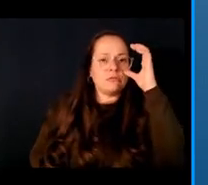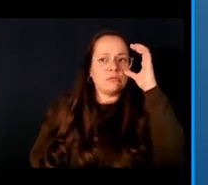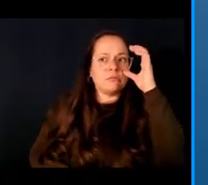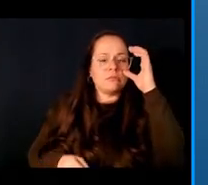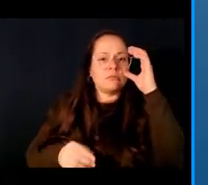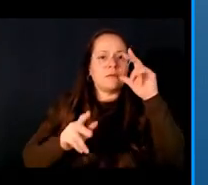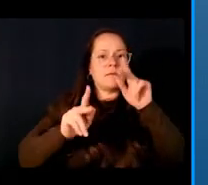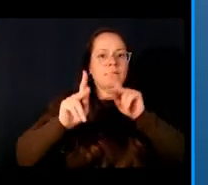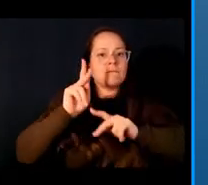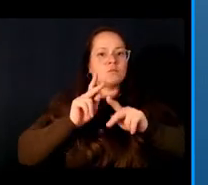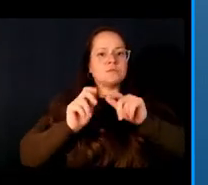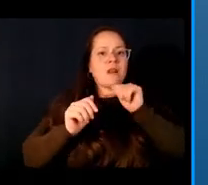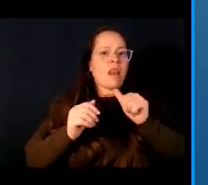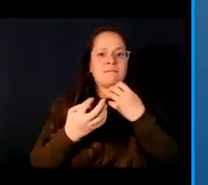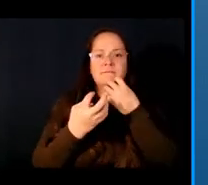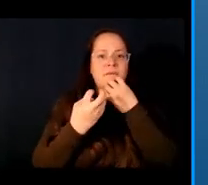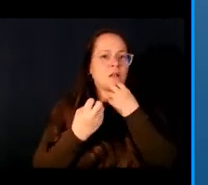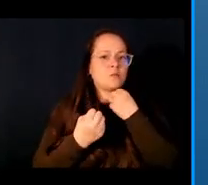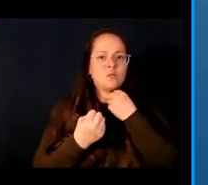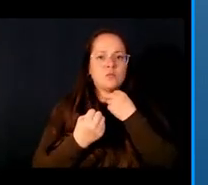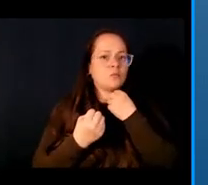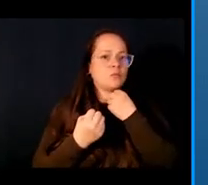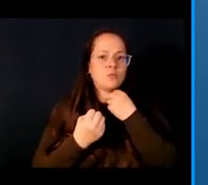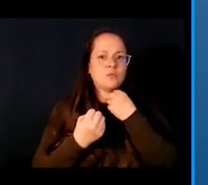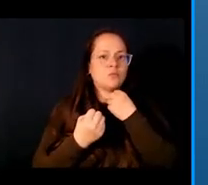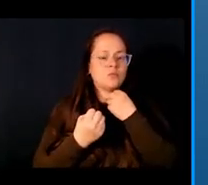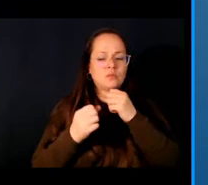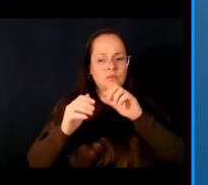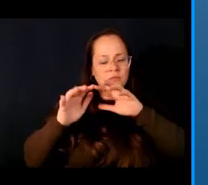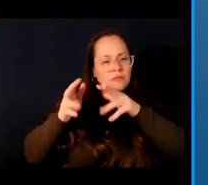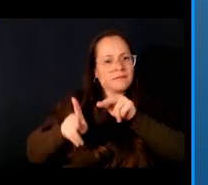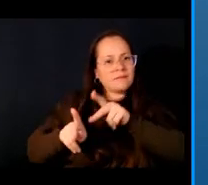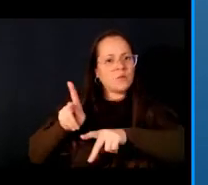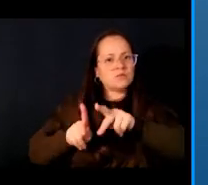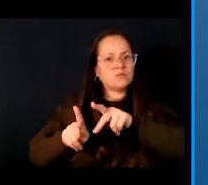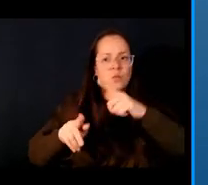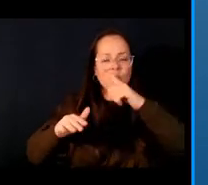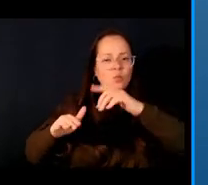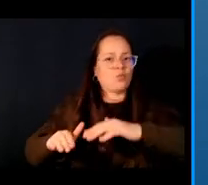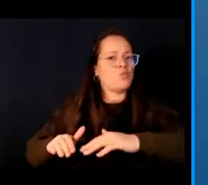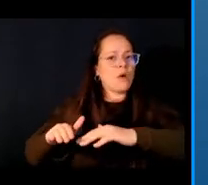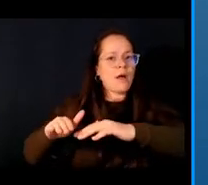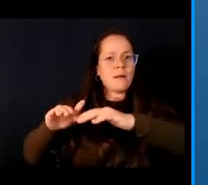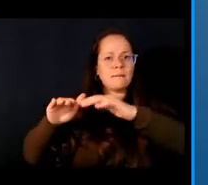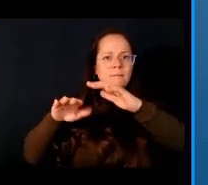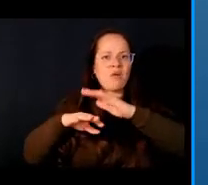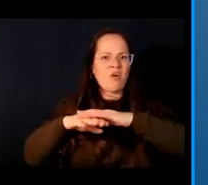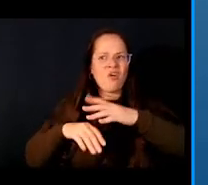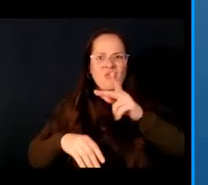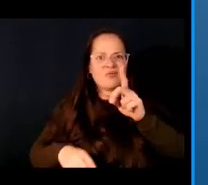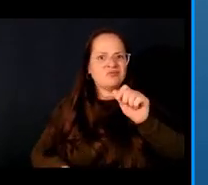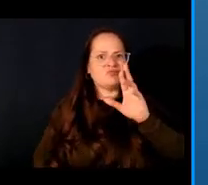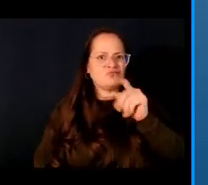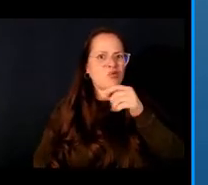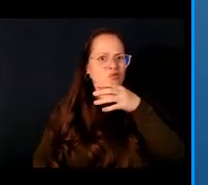have not always been valued folks who grow up and live on dirt roads